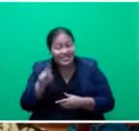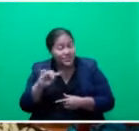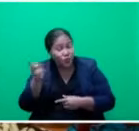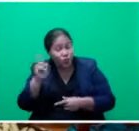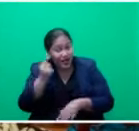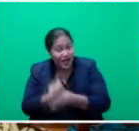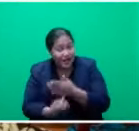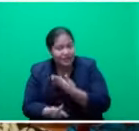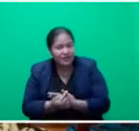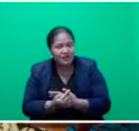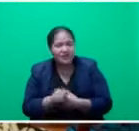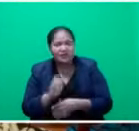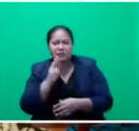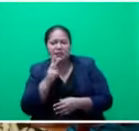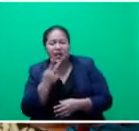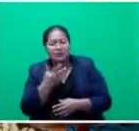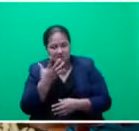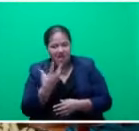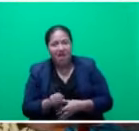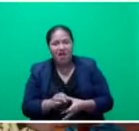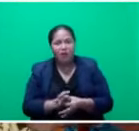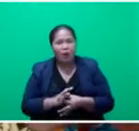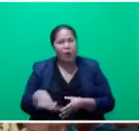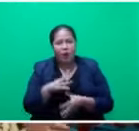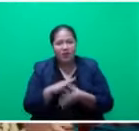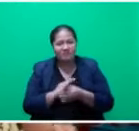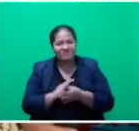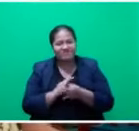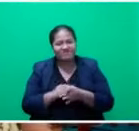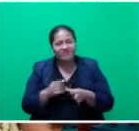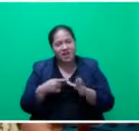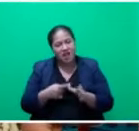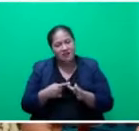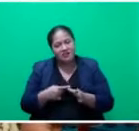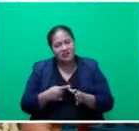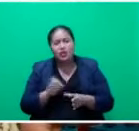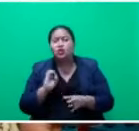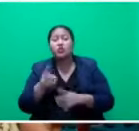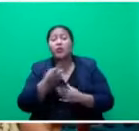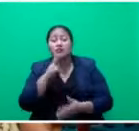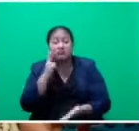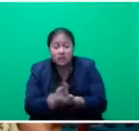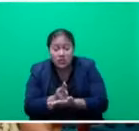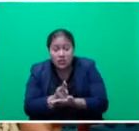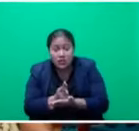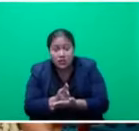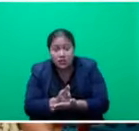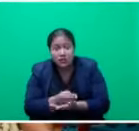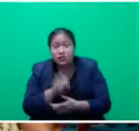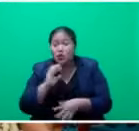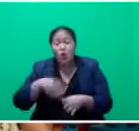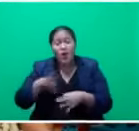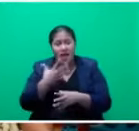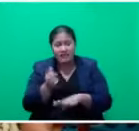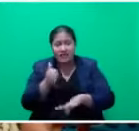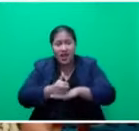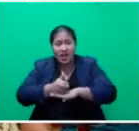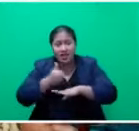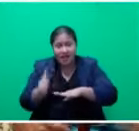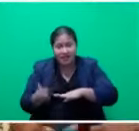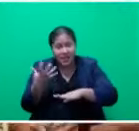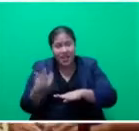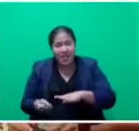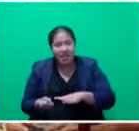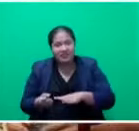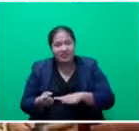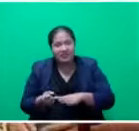pretends it has all the answers. What is the reality of the matter? The only ideas this government has ever had are about how to